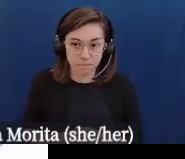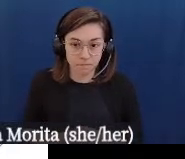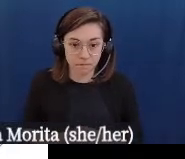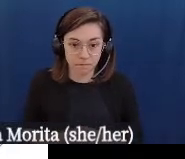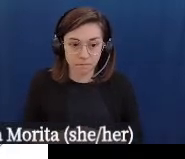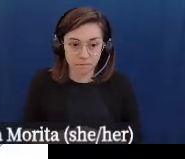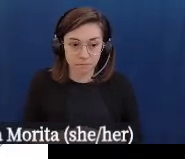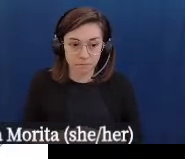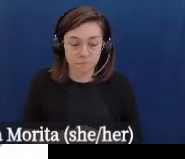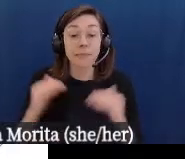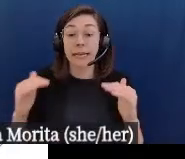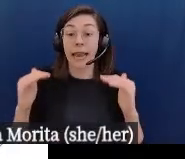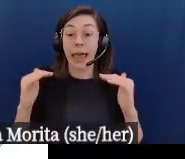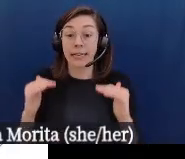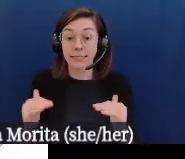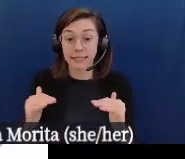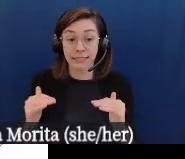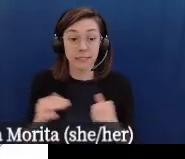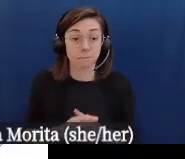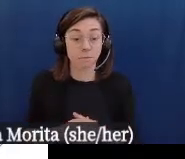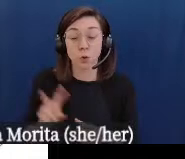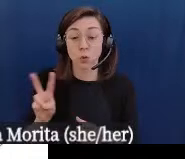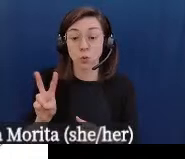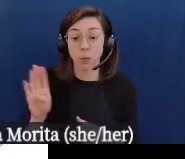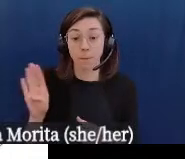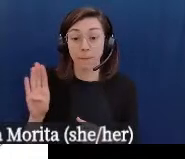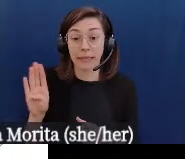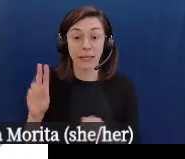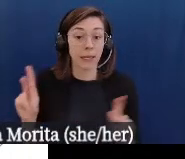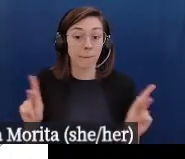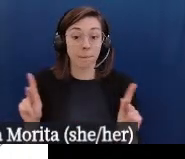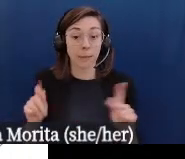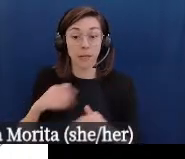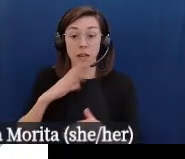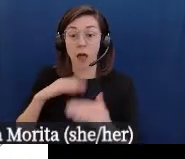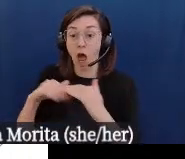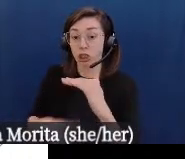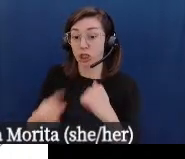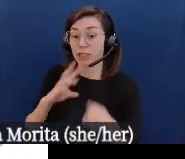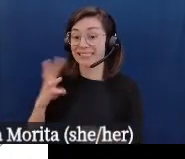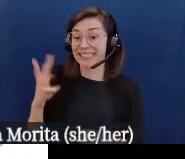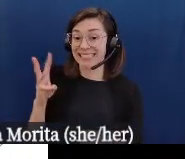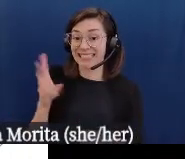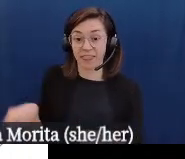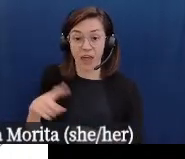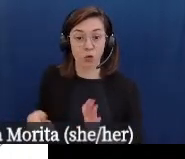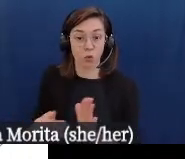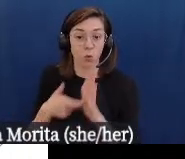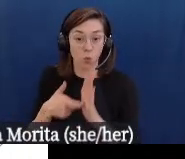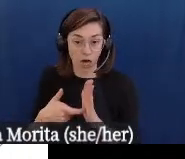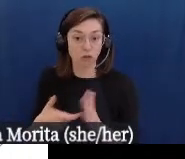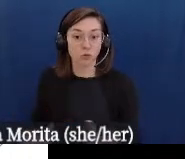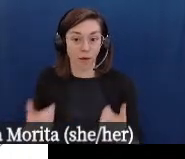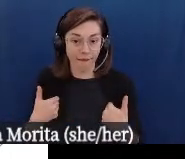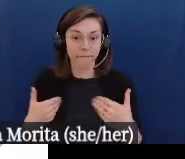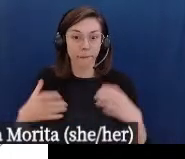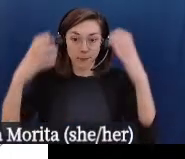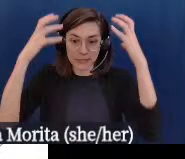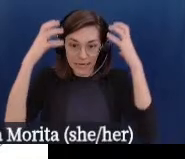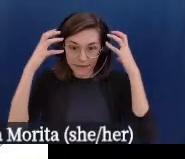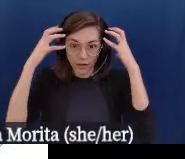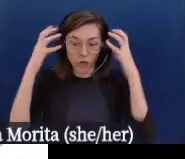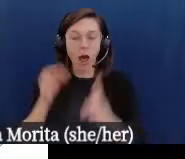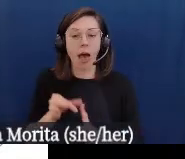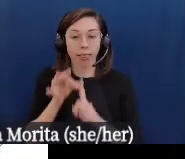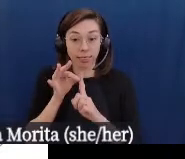See, the next section is 2B. Persons under 16 years of age are required to wear protective headgear unless wearing the